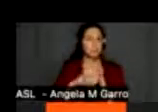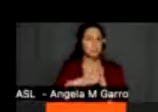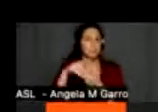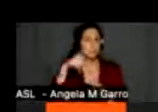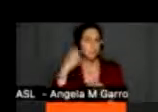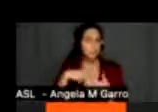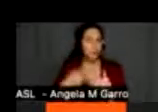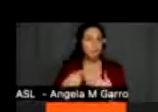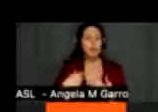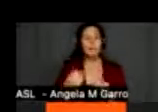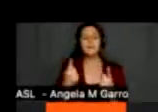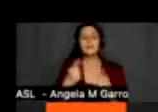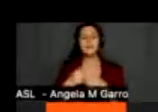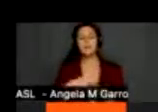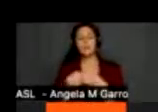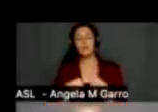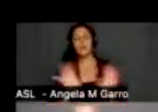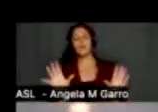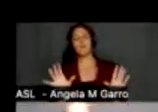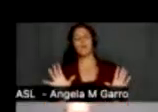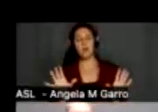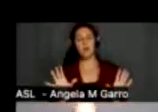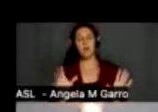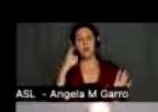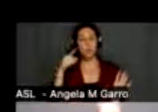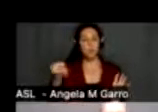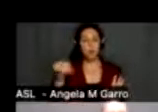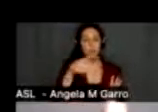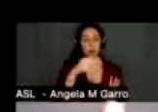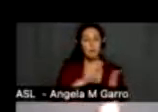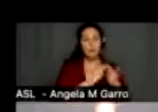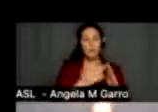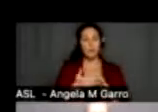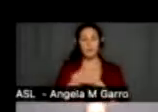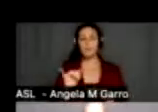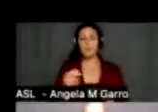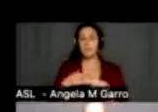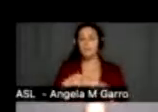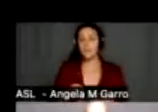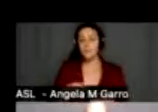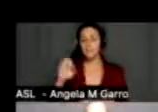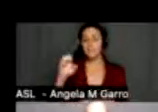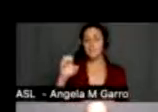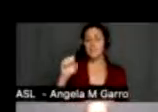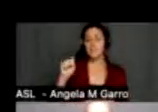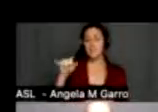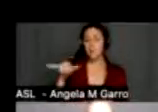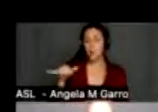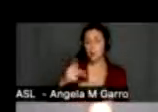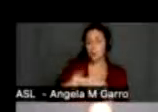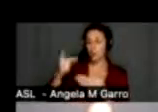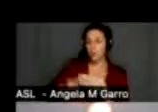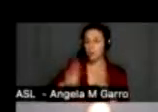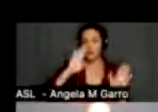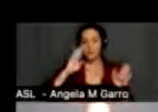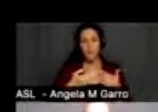time clarifying that for you and for the community. As mentioned, the ESY program is focused